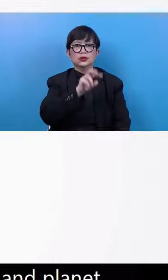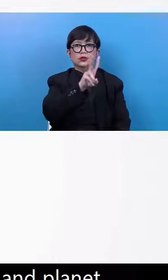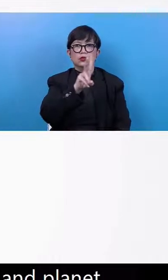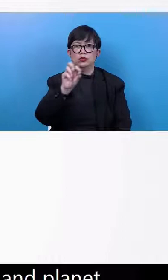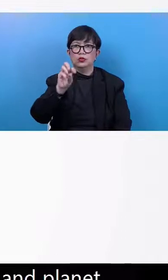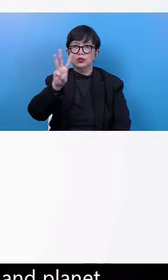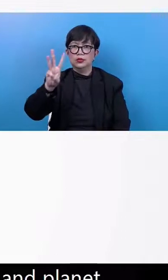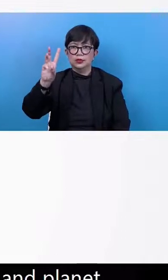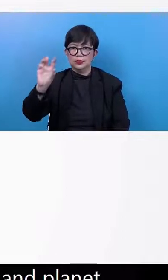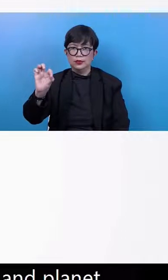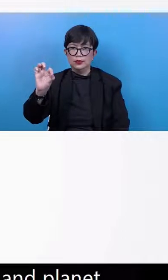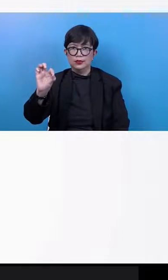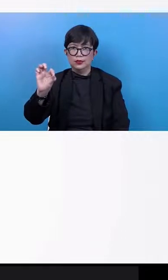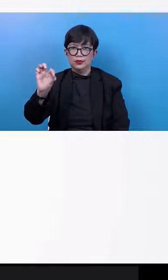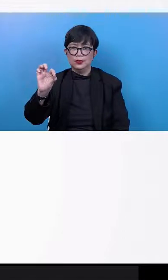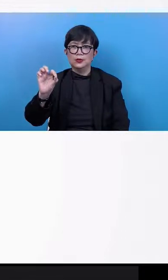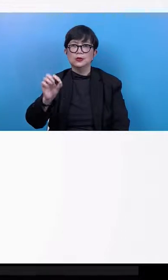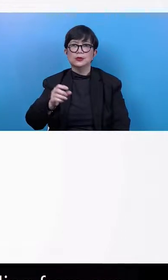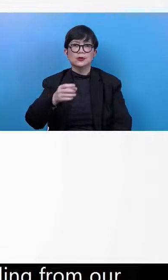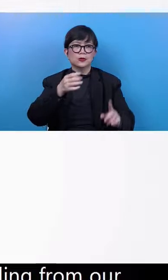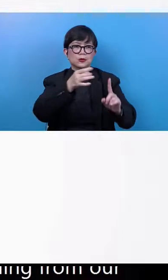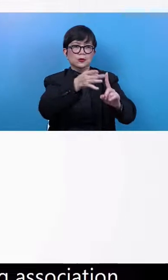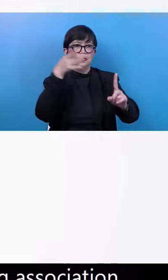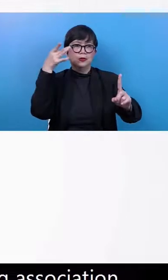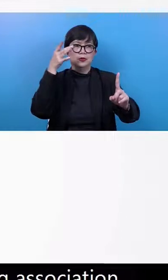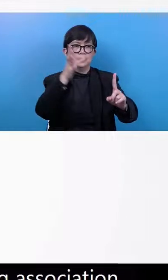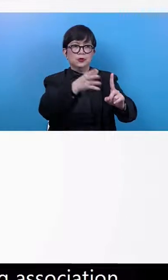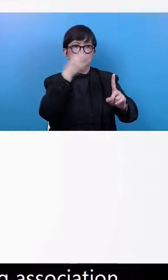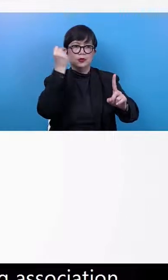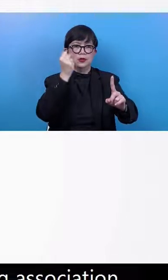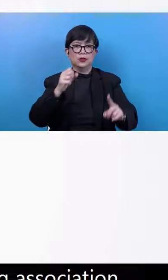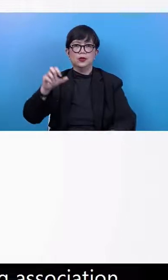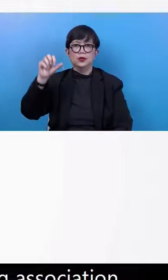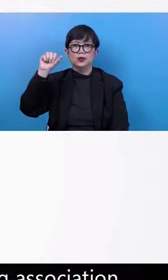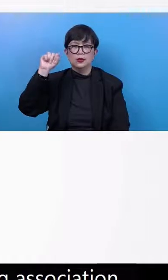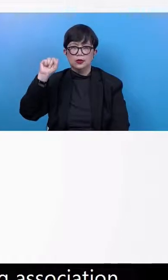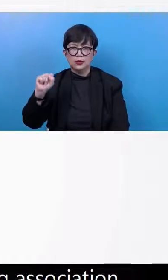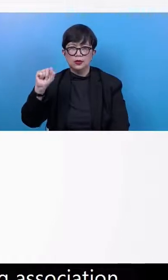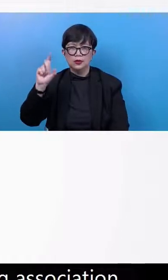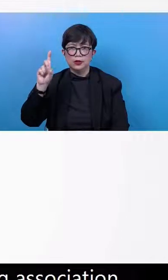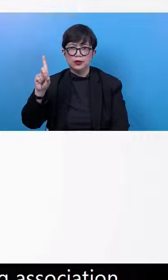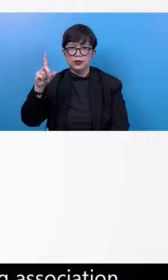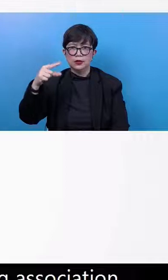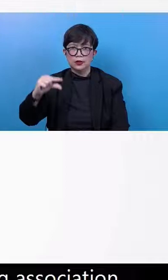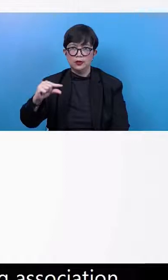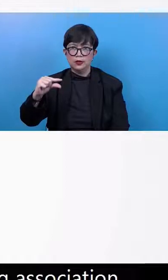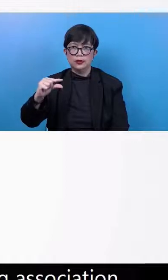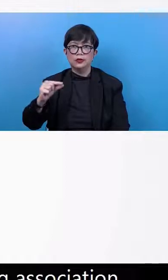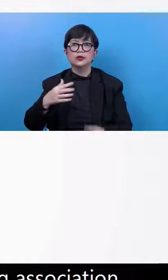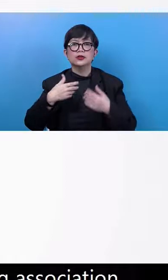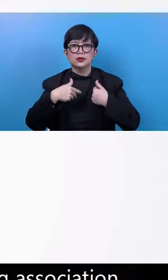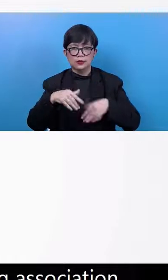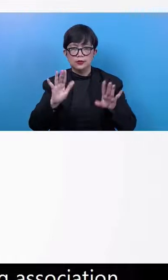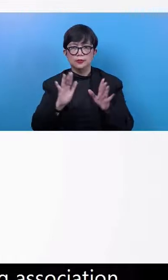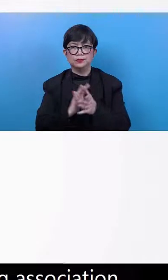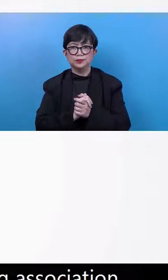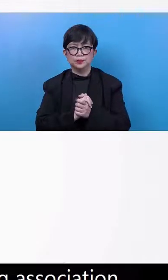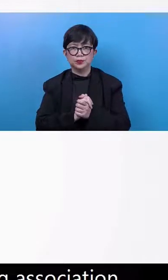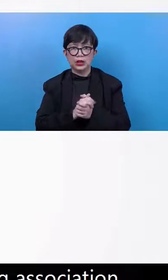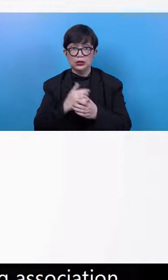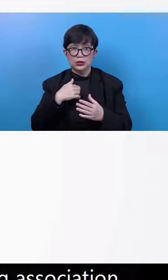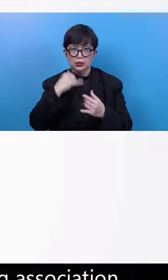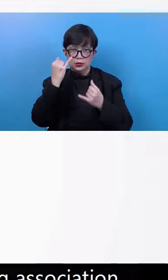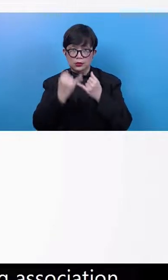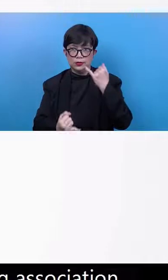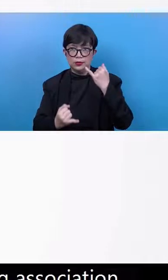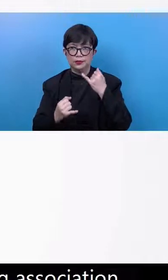So let me conclude with one important finding from our analysis, where we show that there is a strong